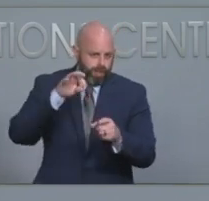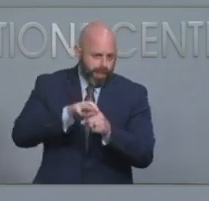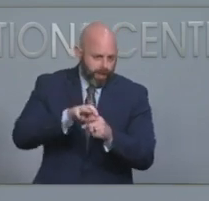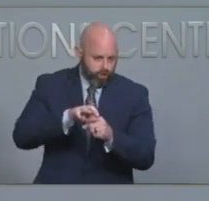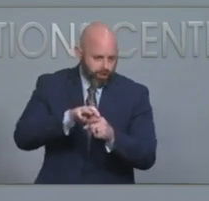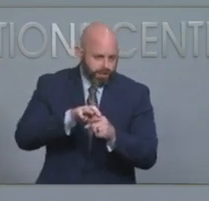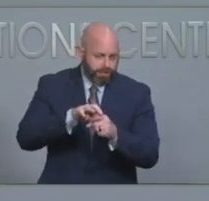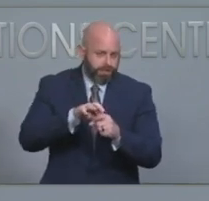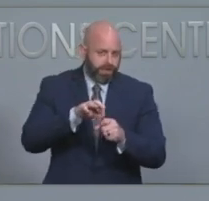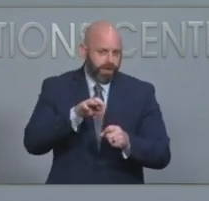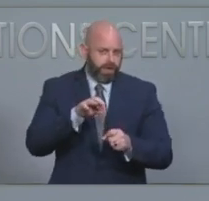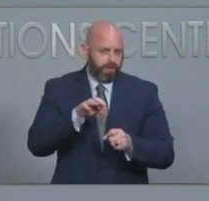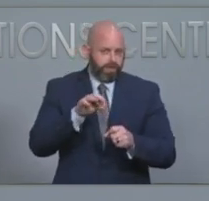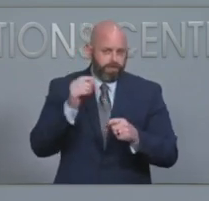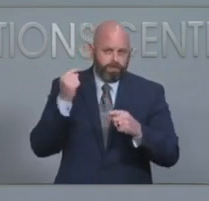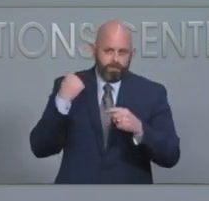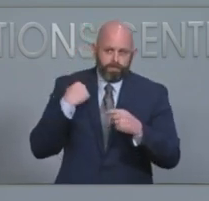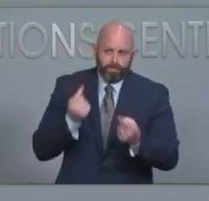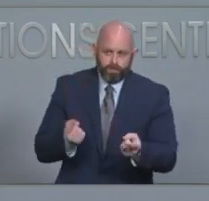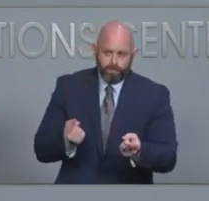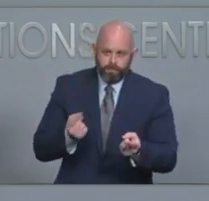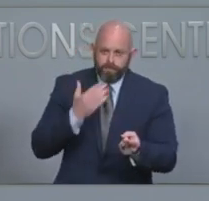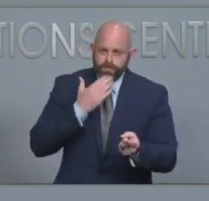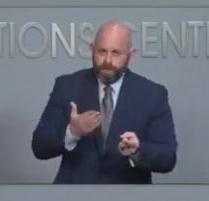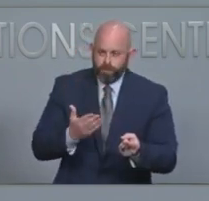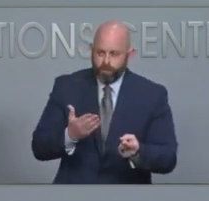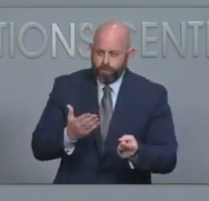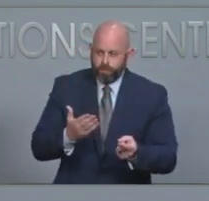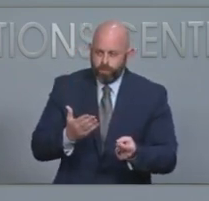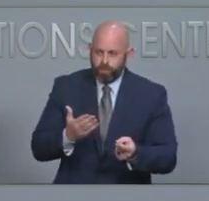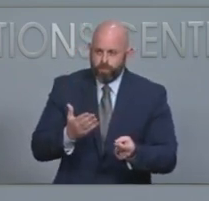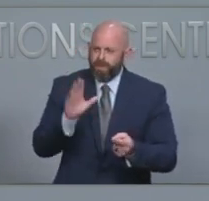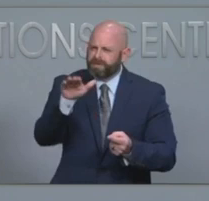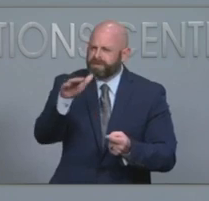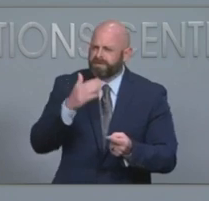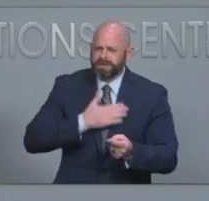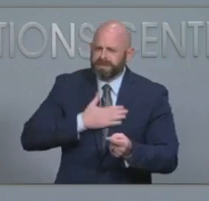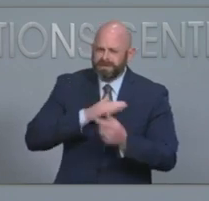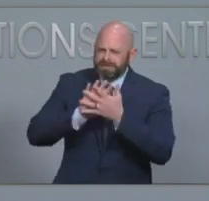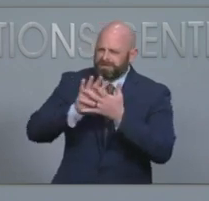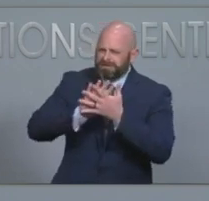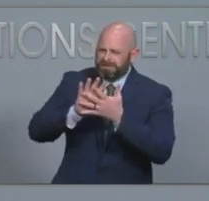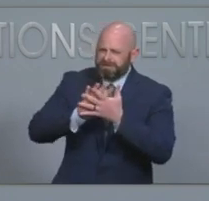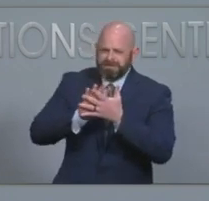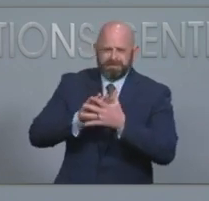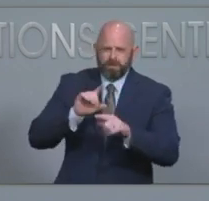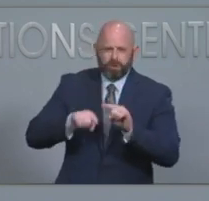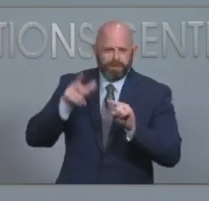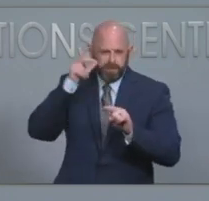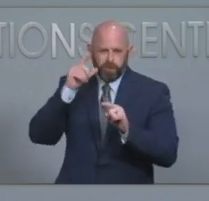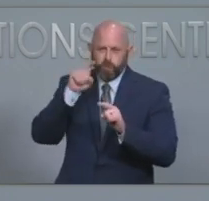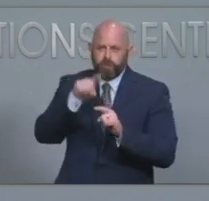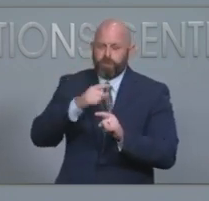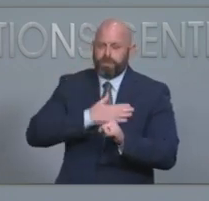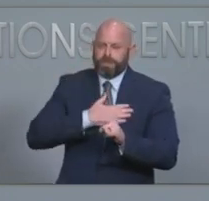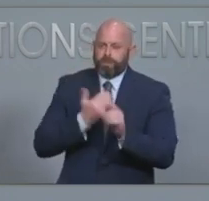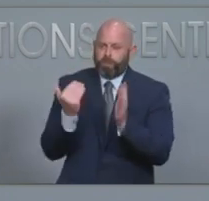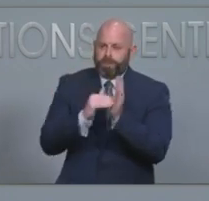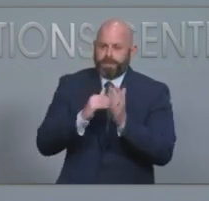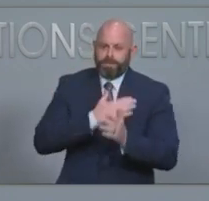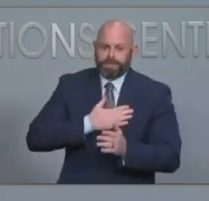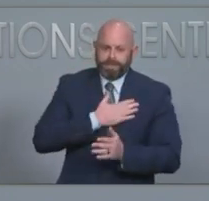people know elections are secure? Thank you again. Could you repeat your question? It was a little garbled for me.